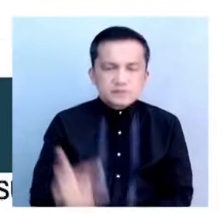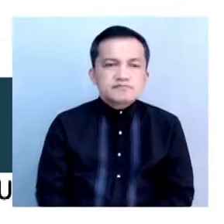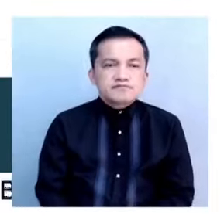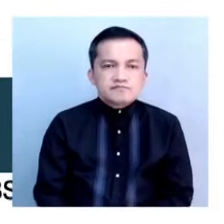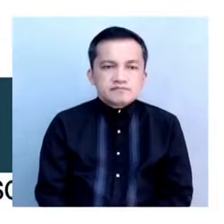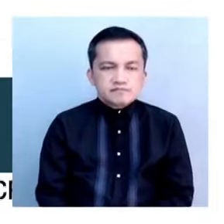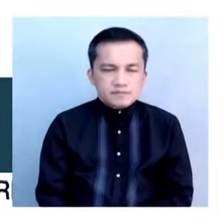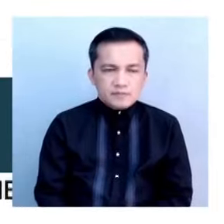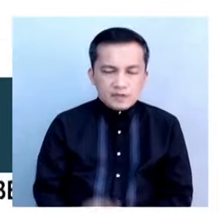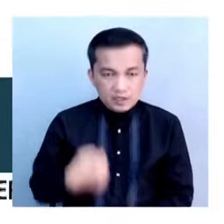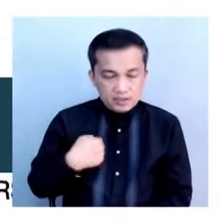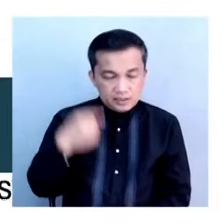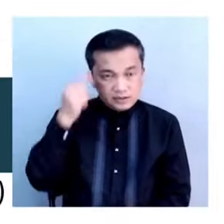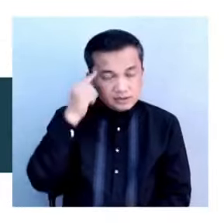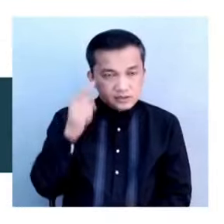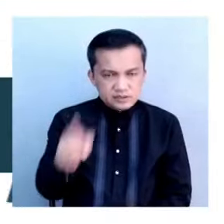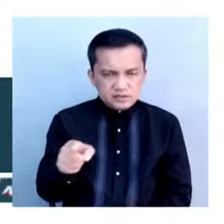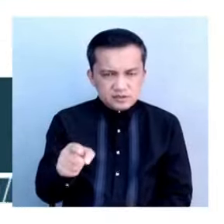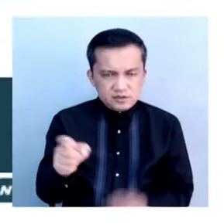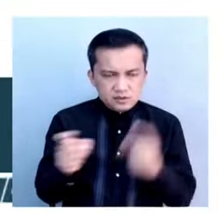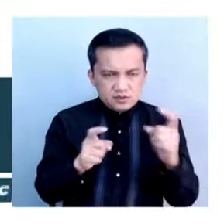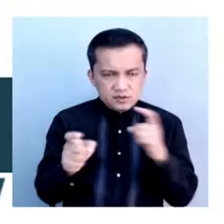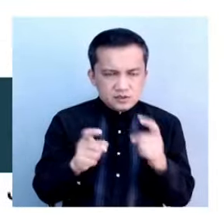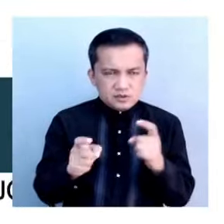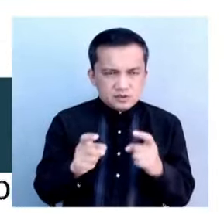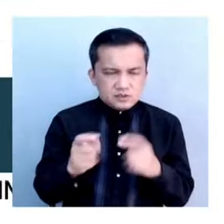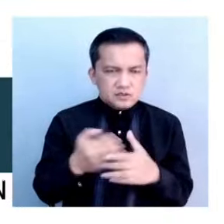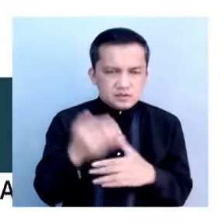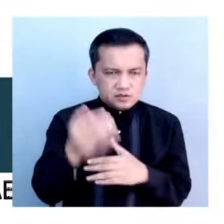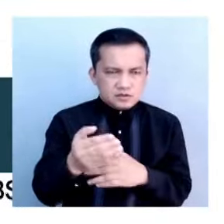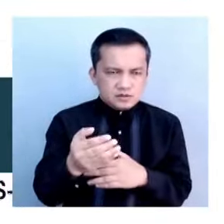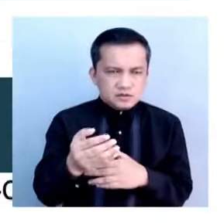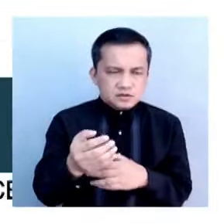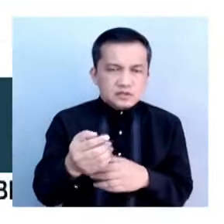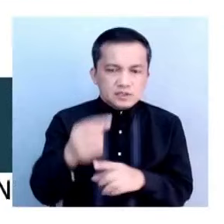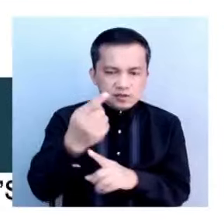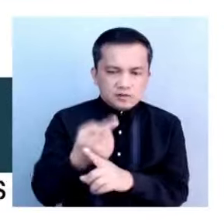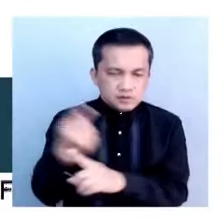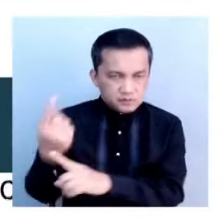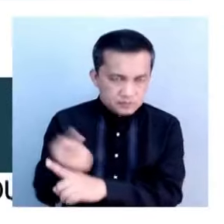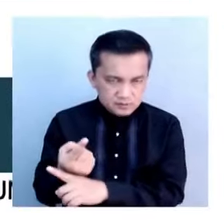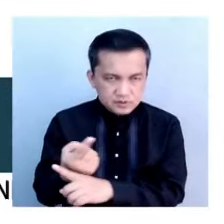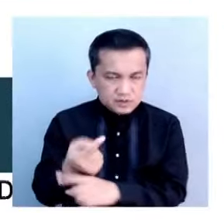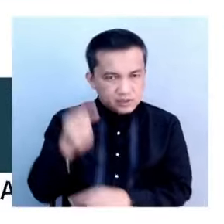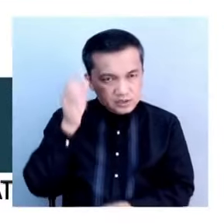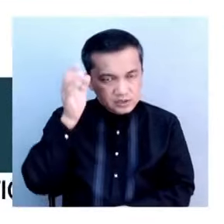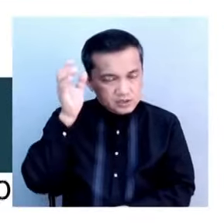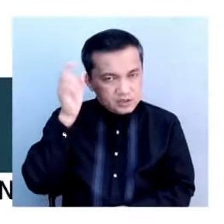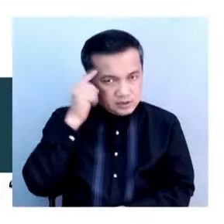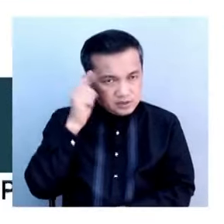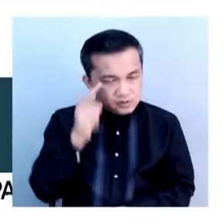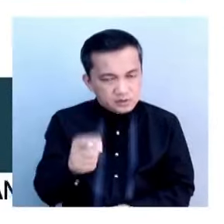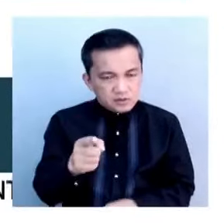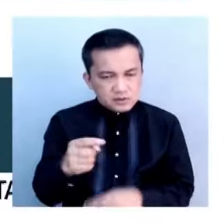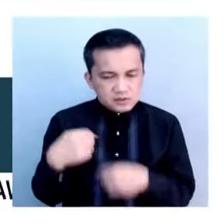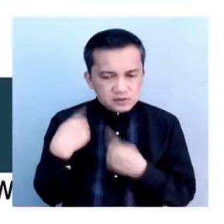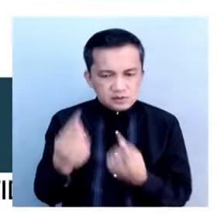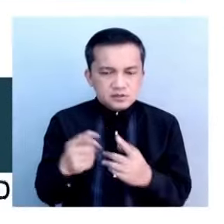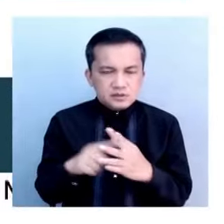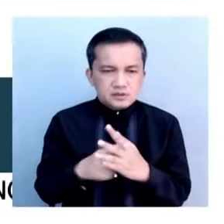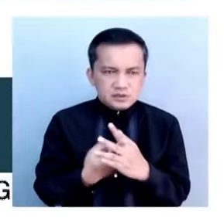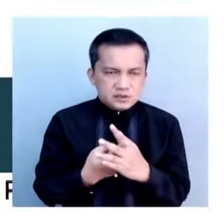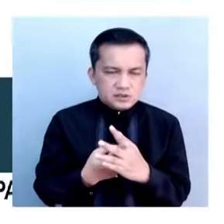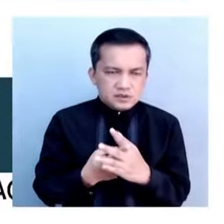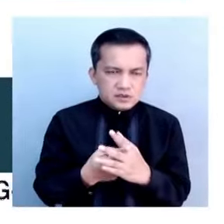I think this will already be operationalized in the next coming months, considering that since we started this